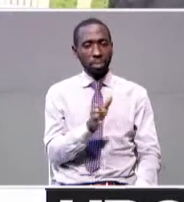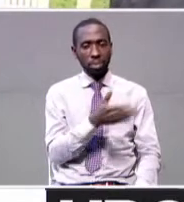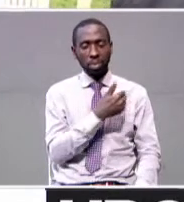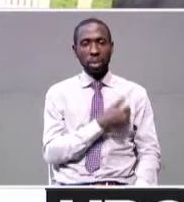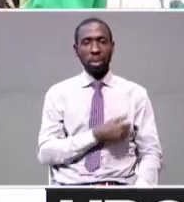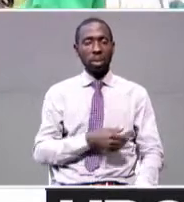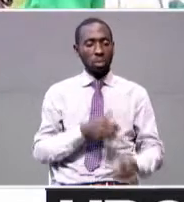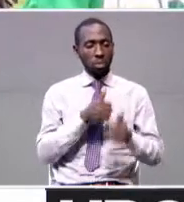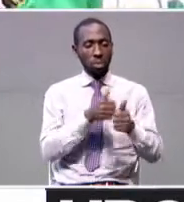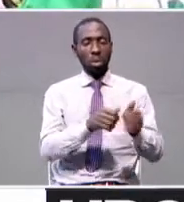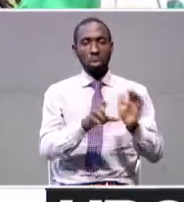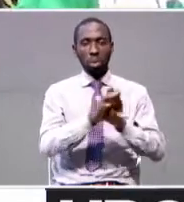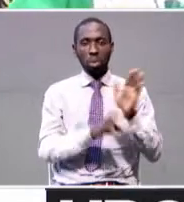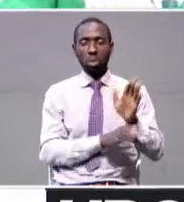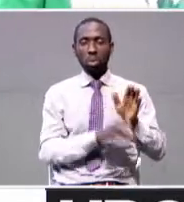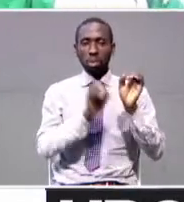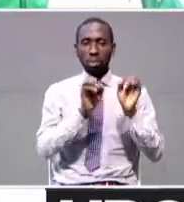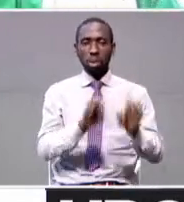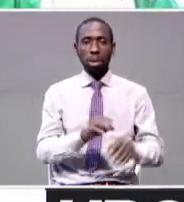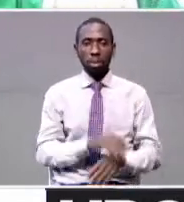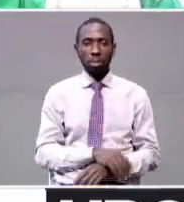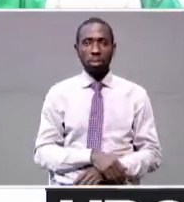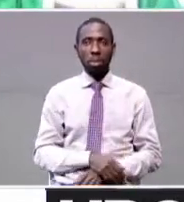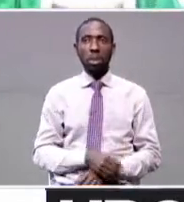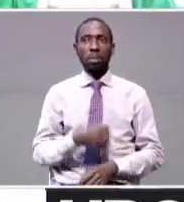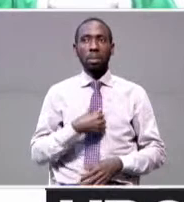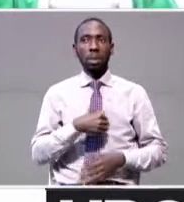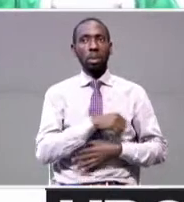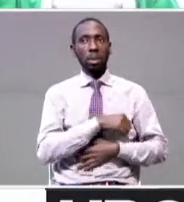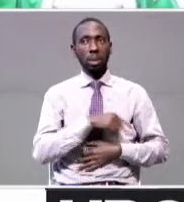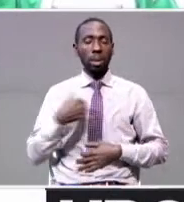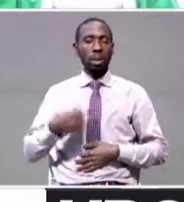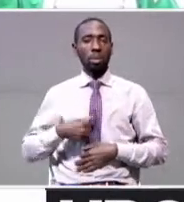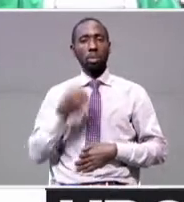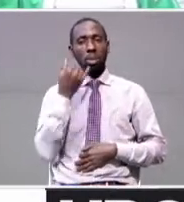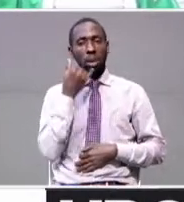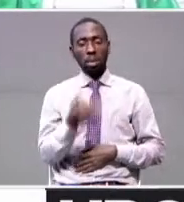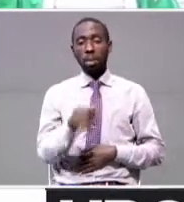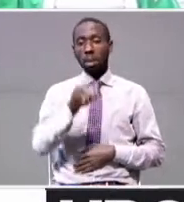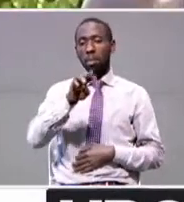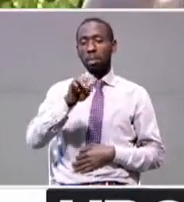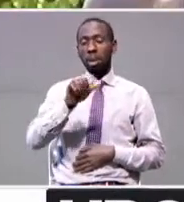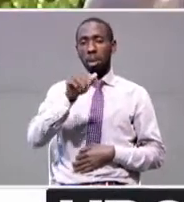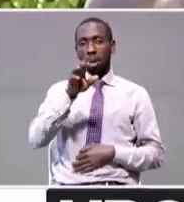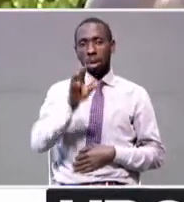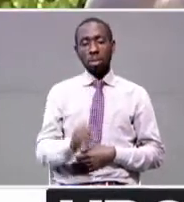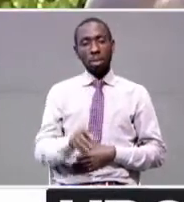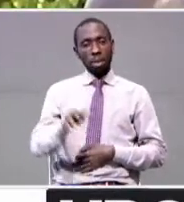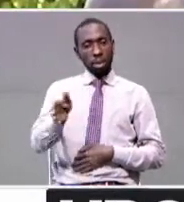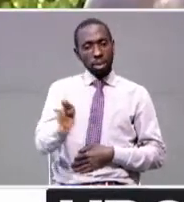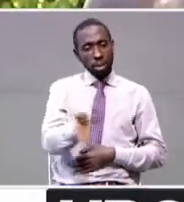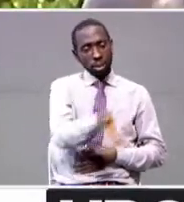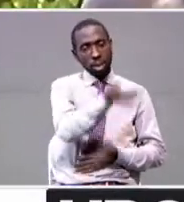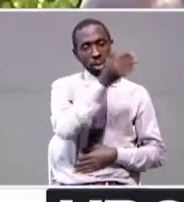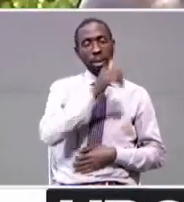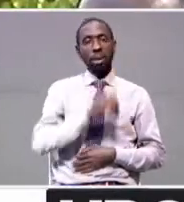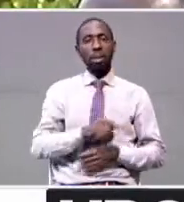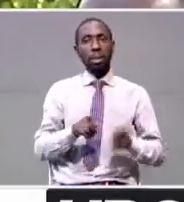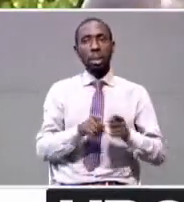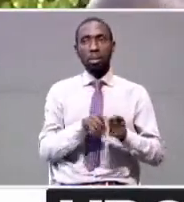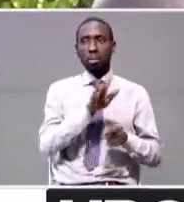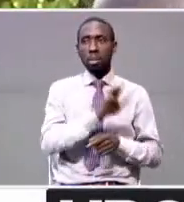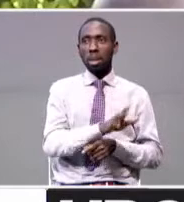ku ssemateeka afuga ekibiina. Tugaanye era tugamba Mau genda gwe ne basajja baba